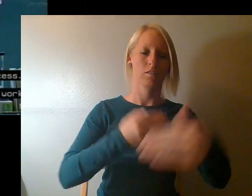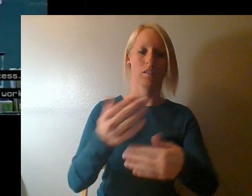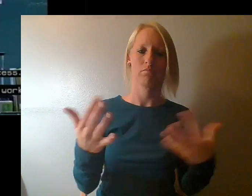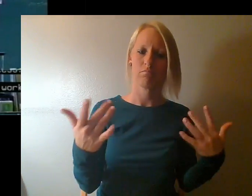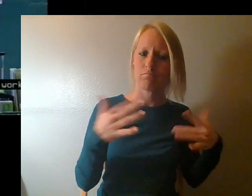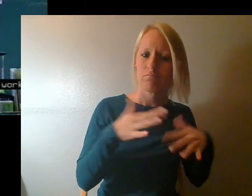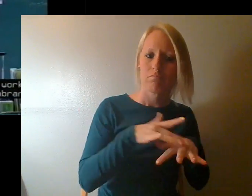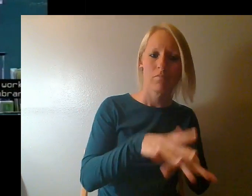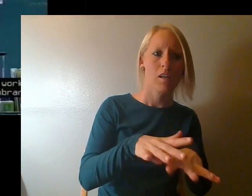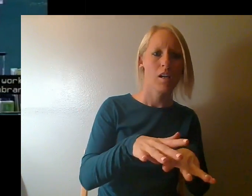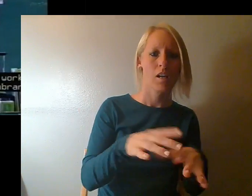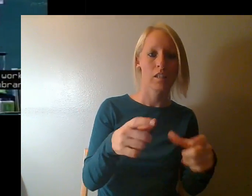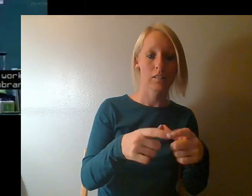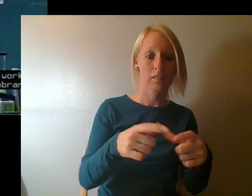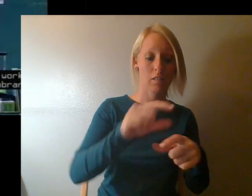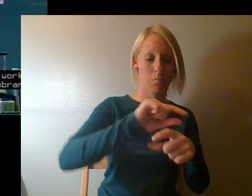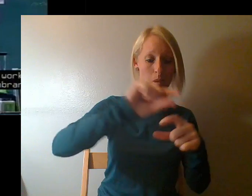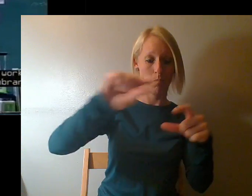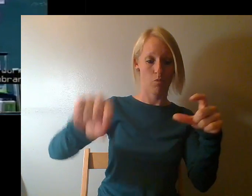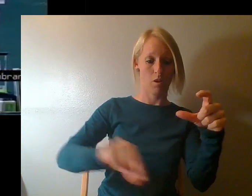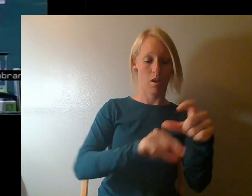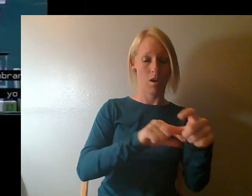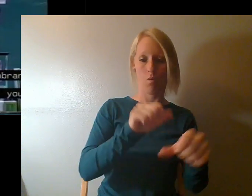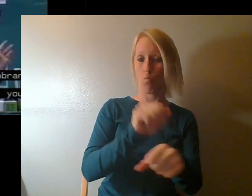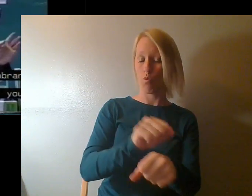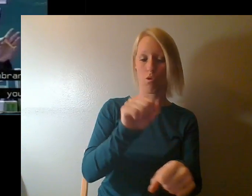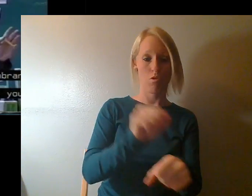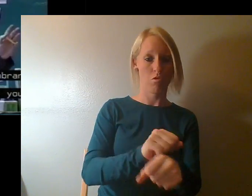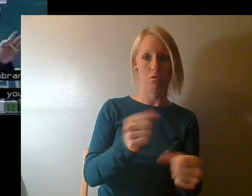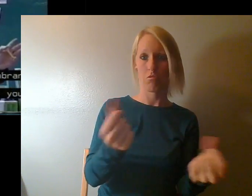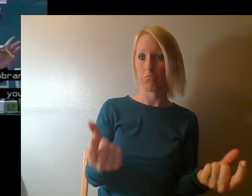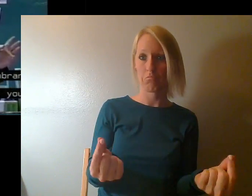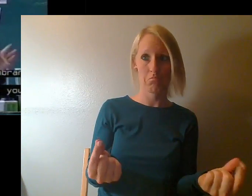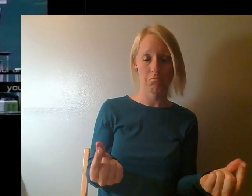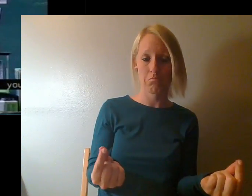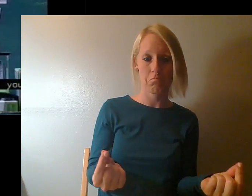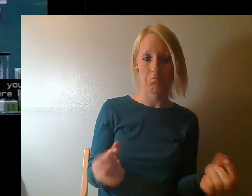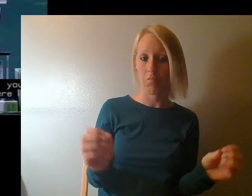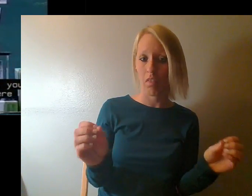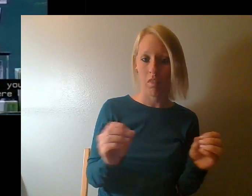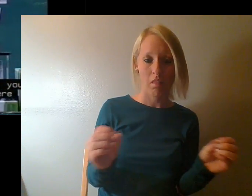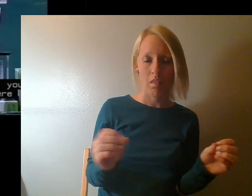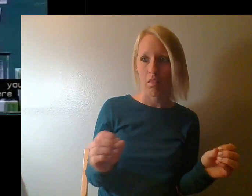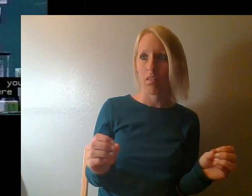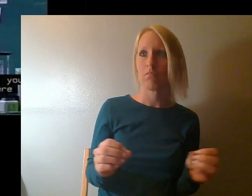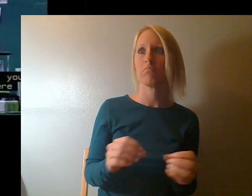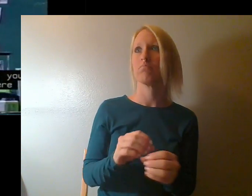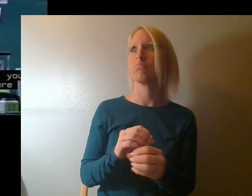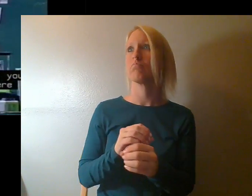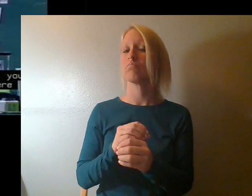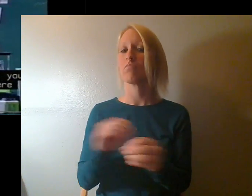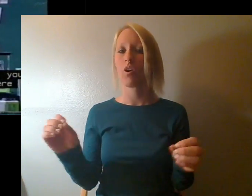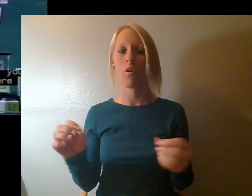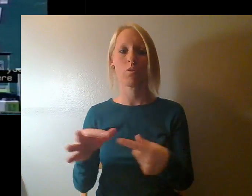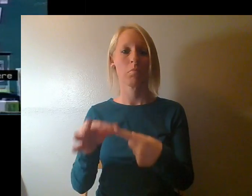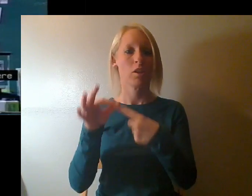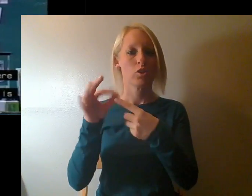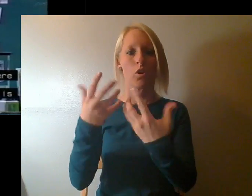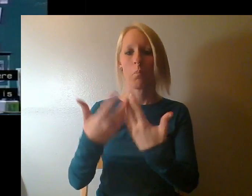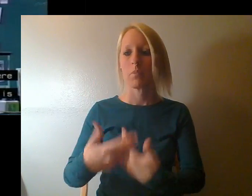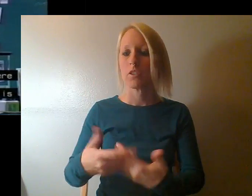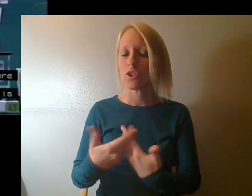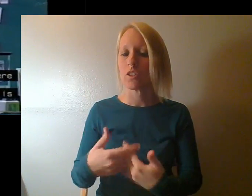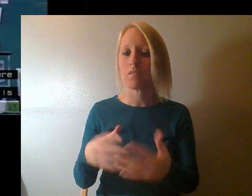right, we didn't have any cell membrane doing any work in here. We didn't have any sort of, special machine in here doing anything. But what